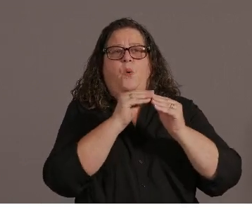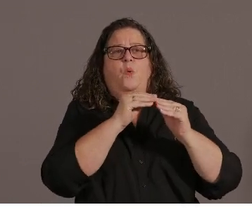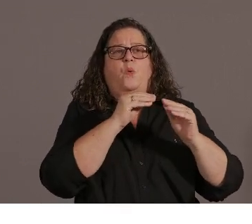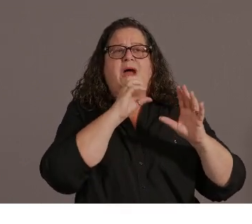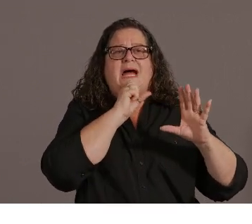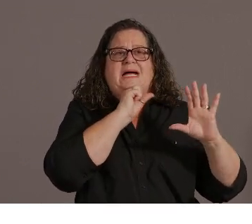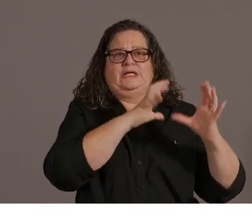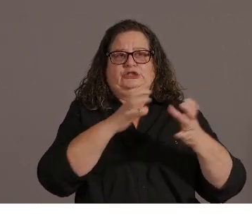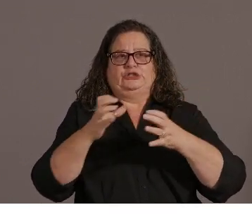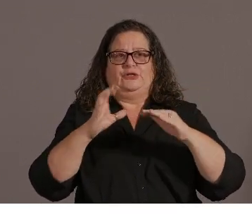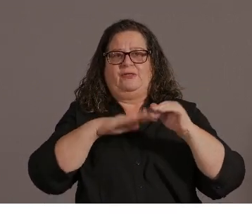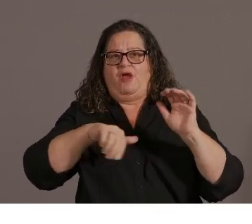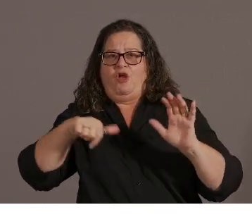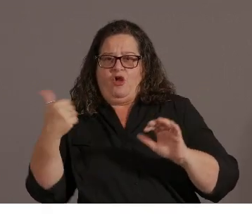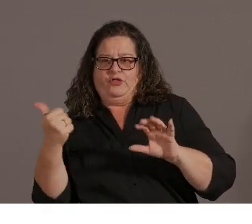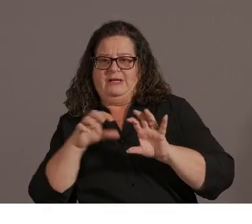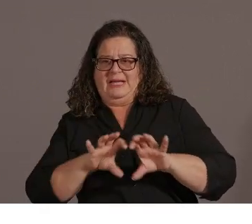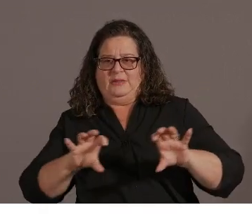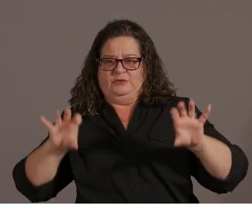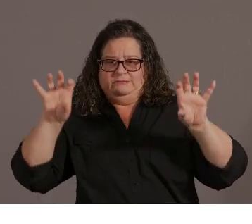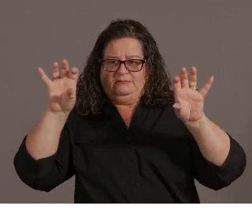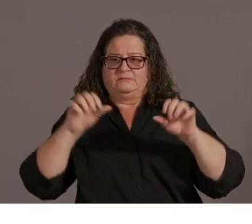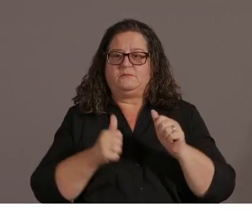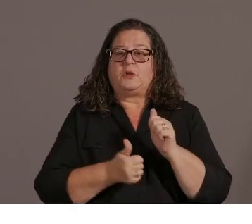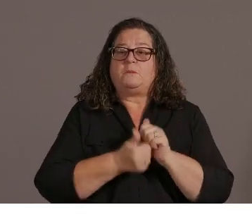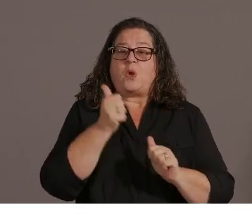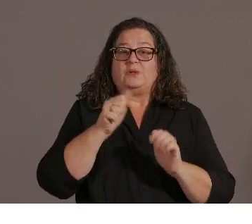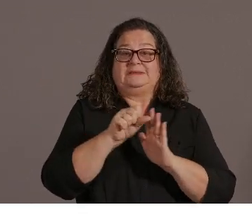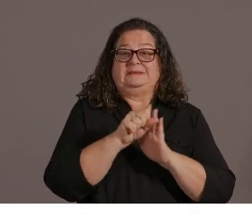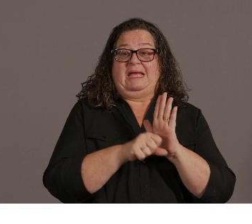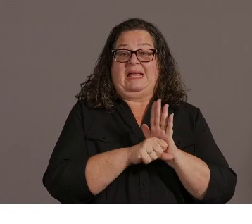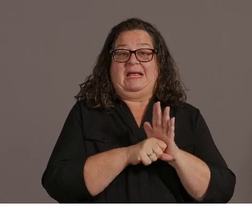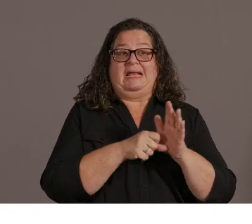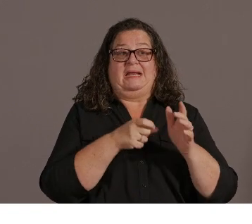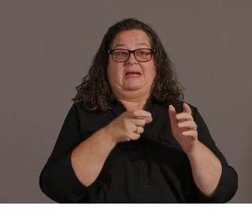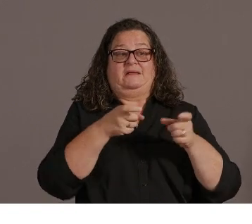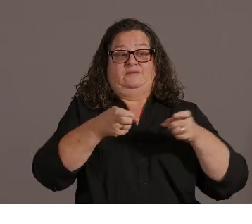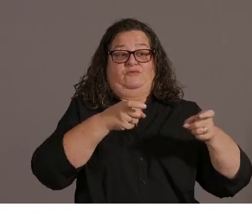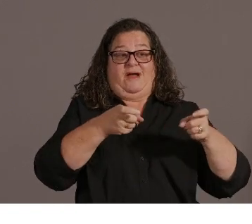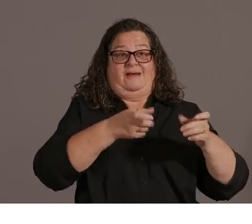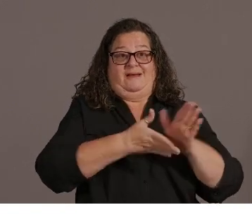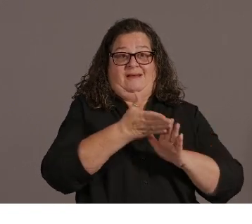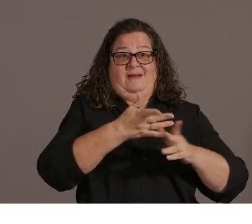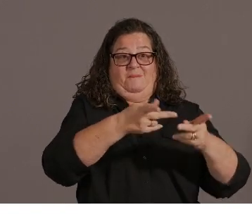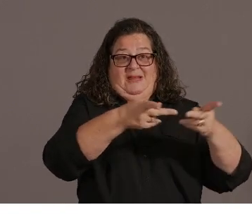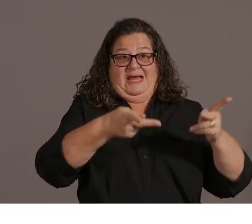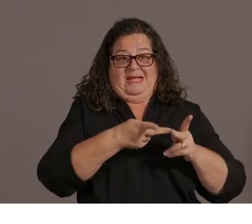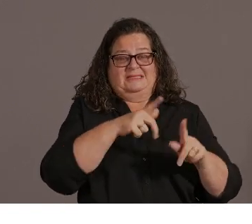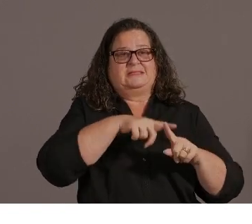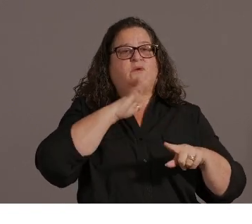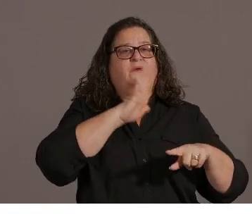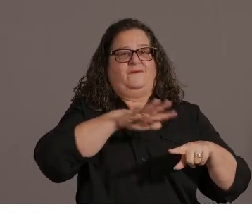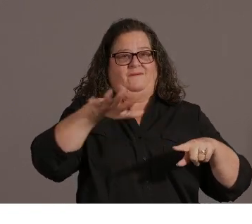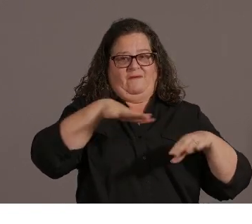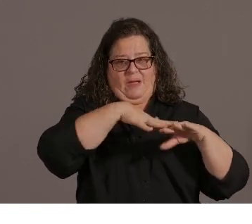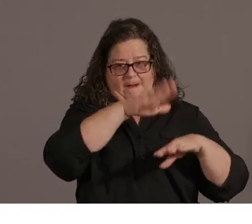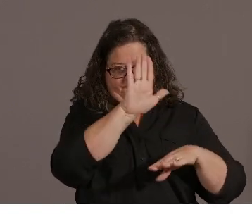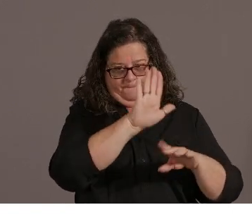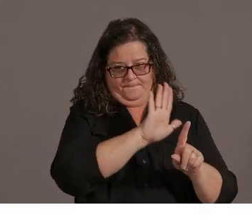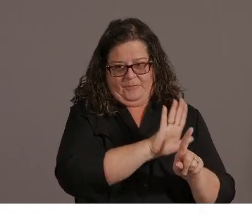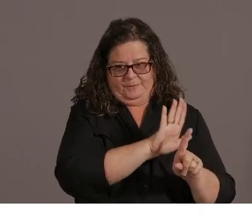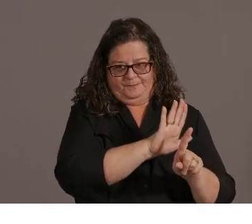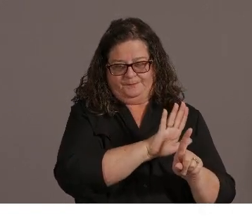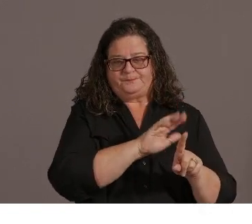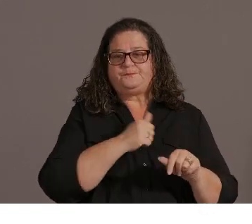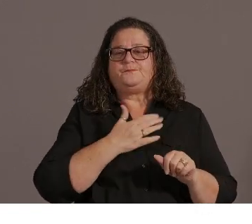is offering to 55 and above, since we moved to our hybrid prioritization, and we've got a lot of questions